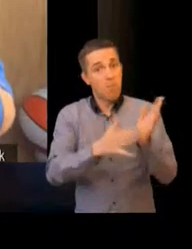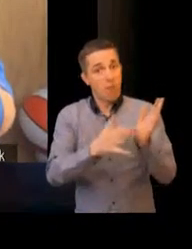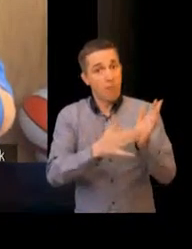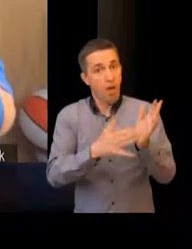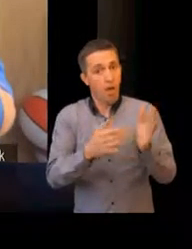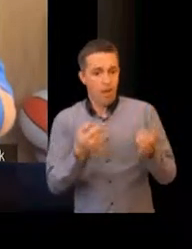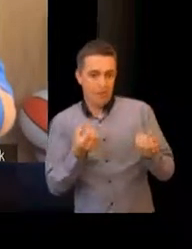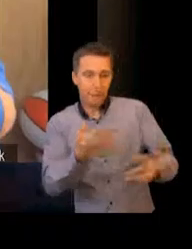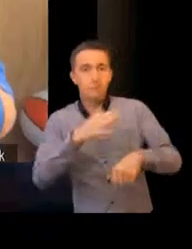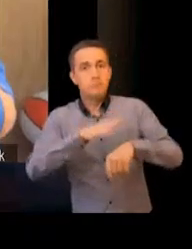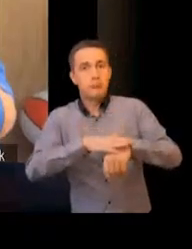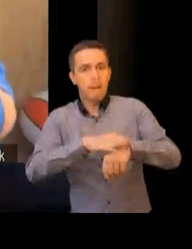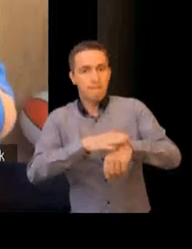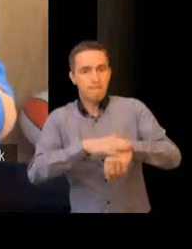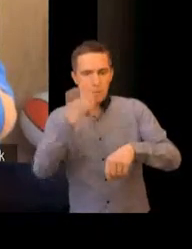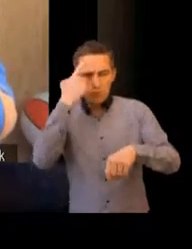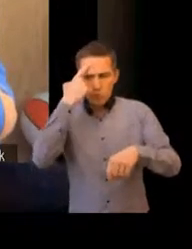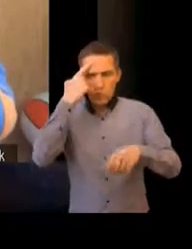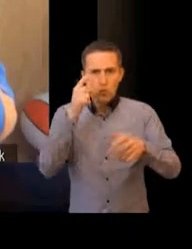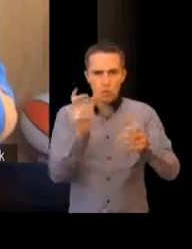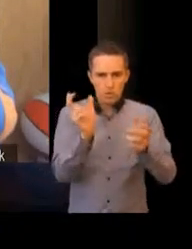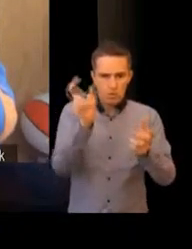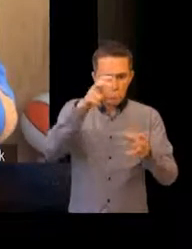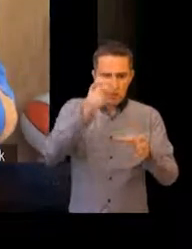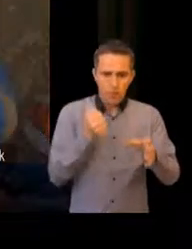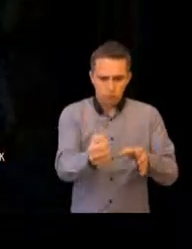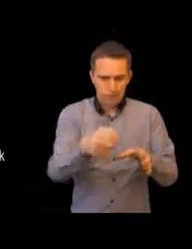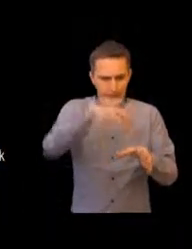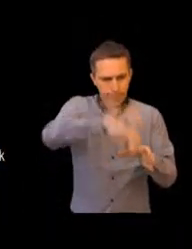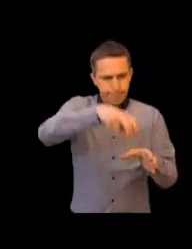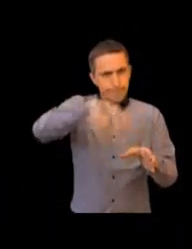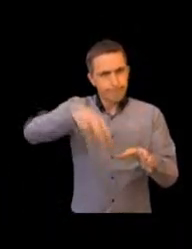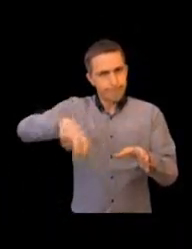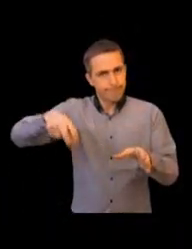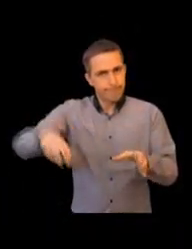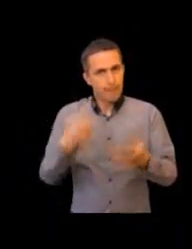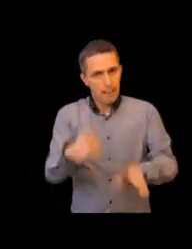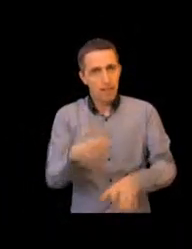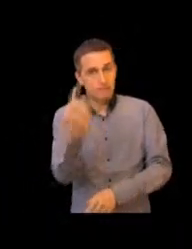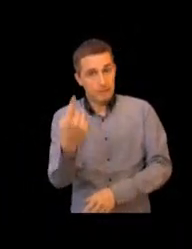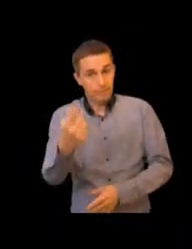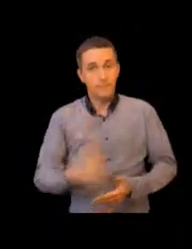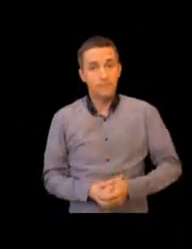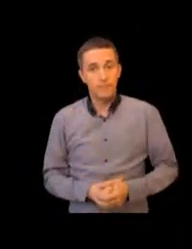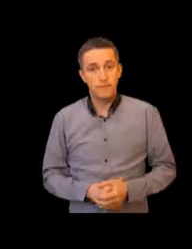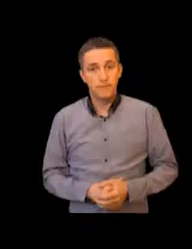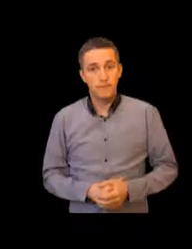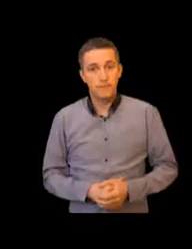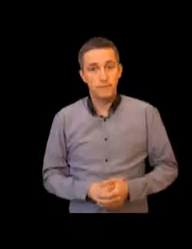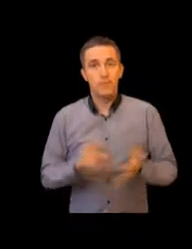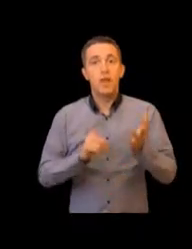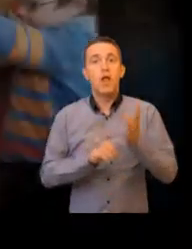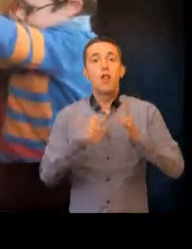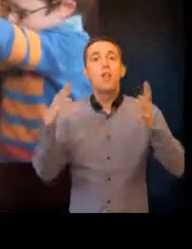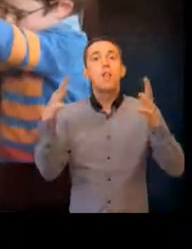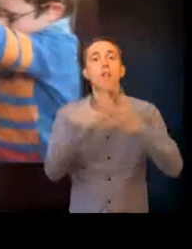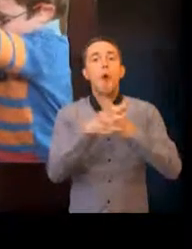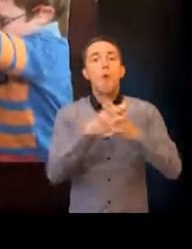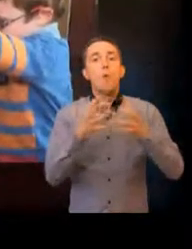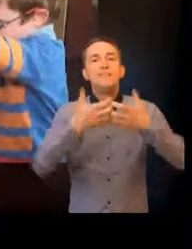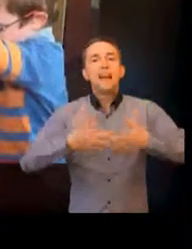Kaelin. In both low and high-tech toys, it is sound that stimulates Kaelin's curiosity and encourages him to use his